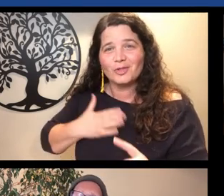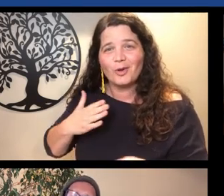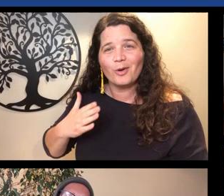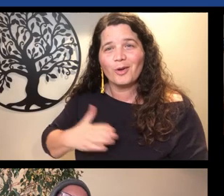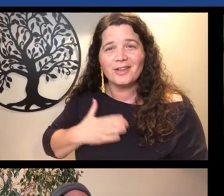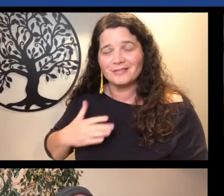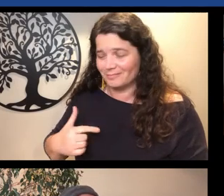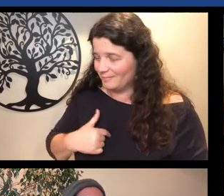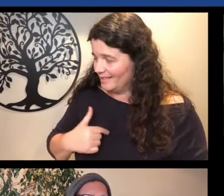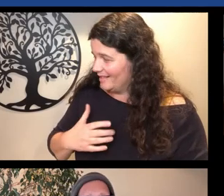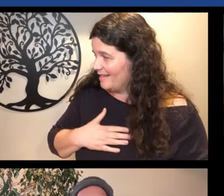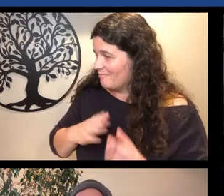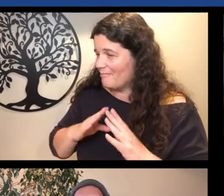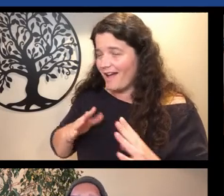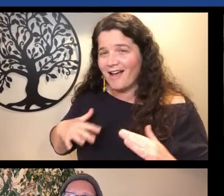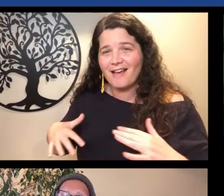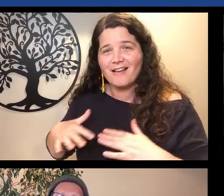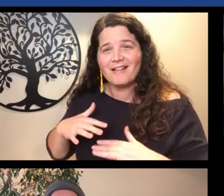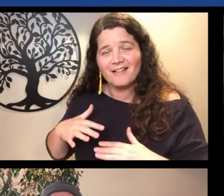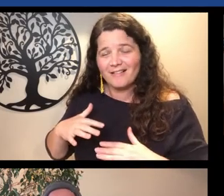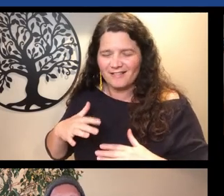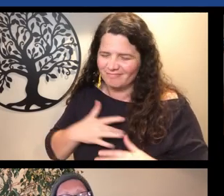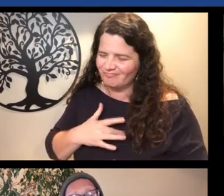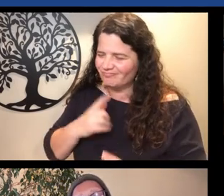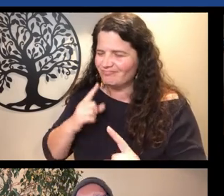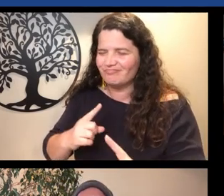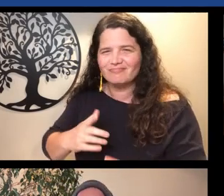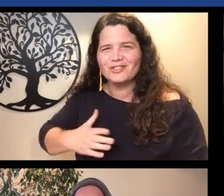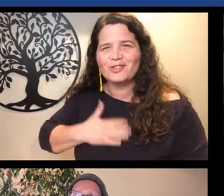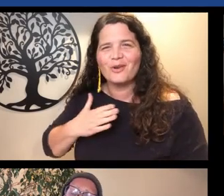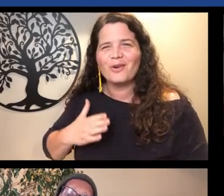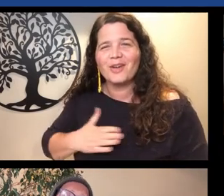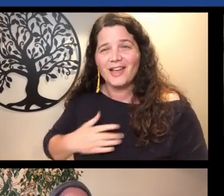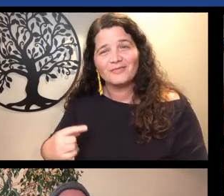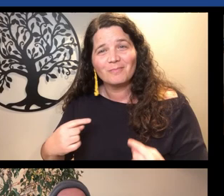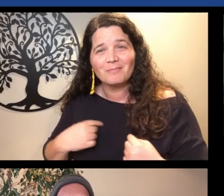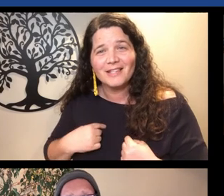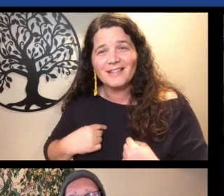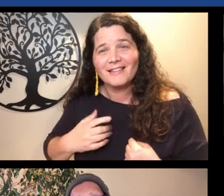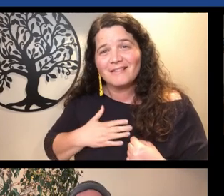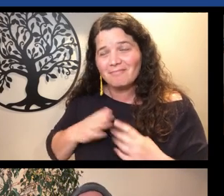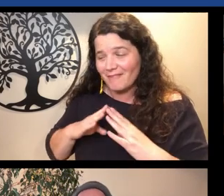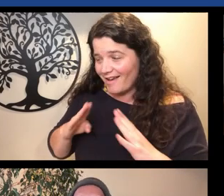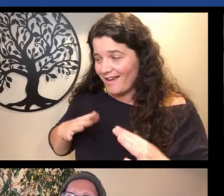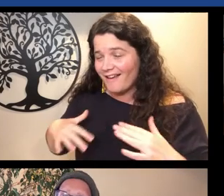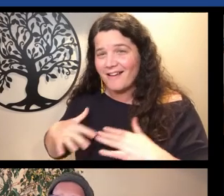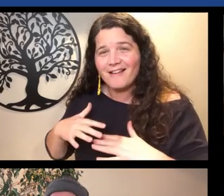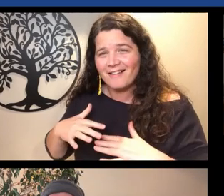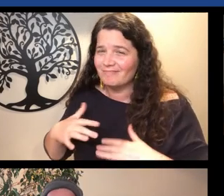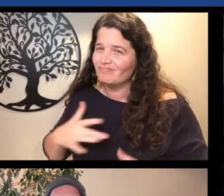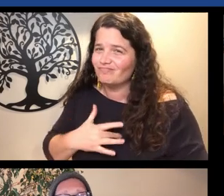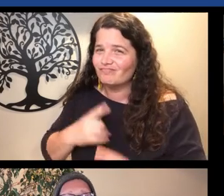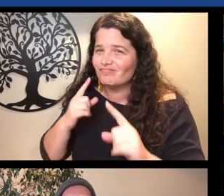serving joy. As for me and my house, you will find us serving joy. As for me and my